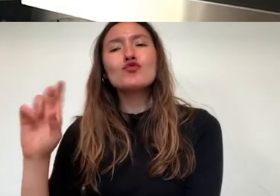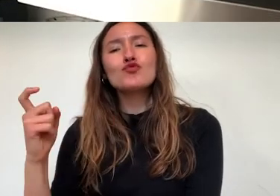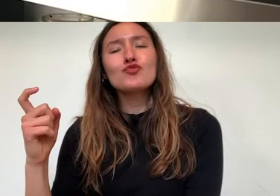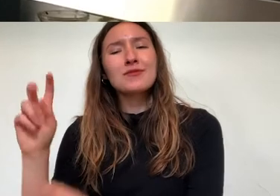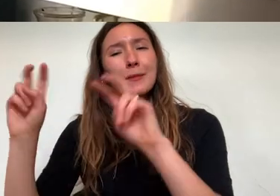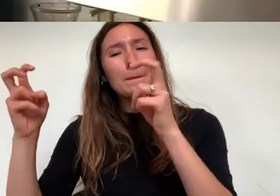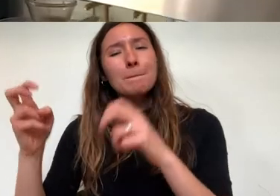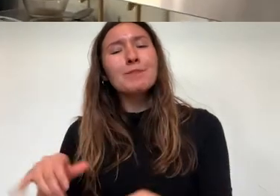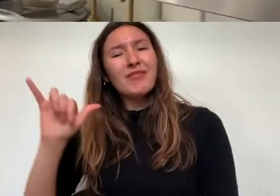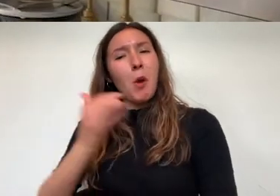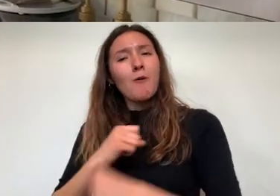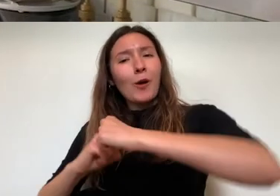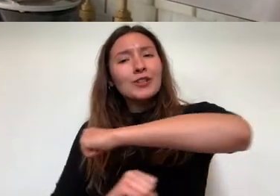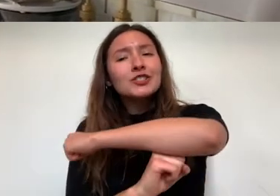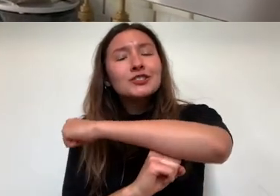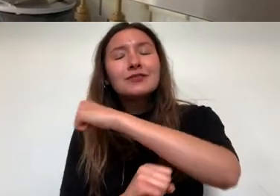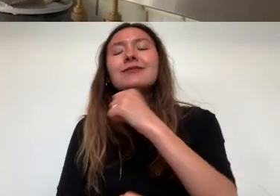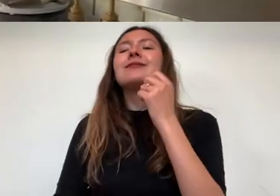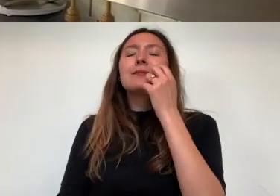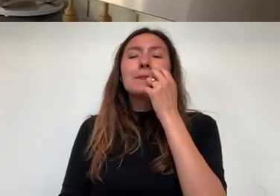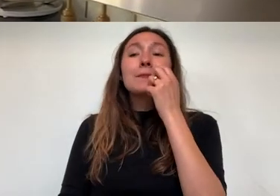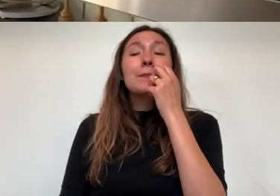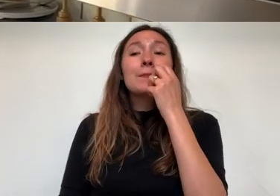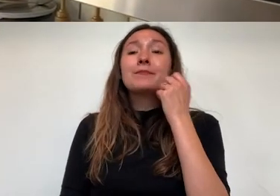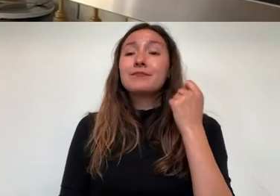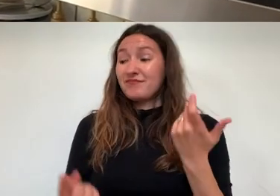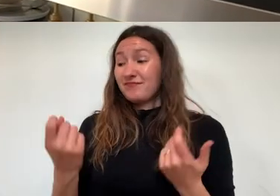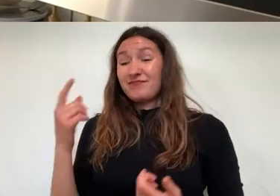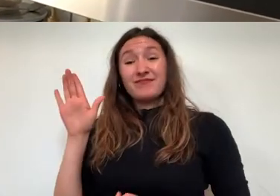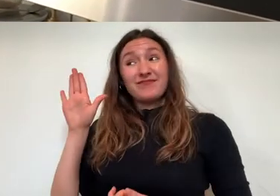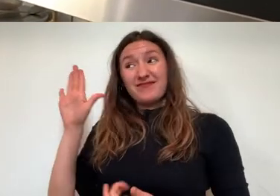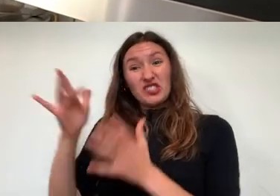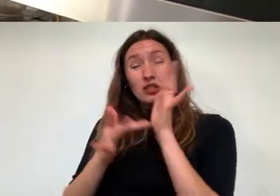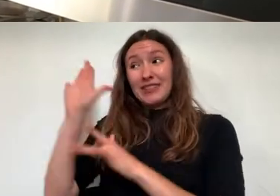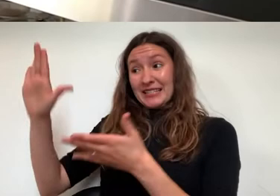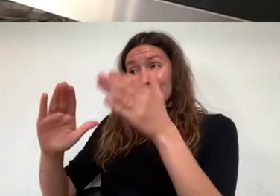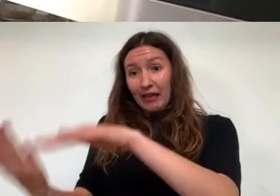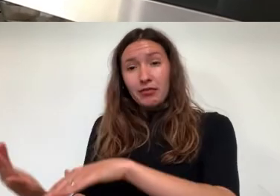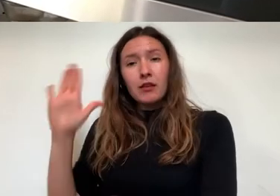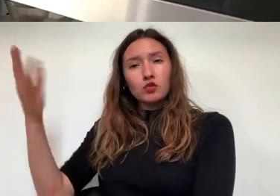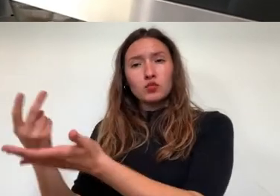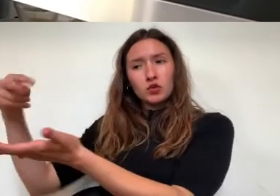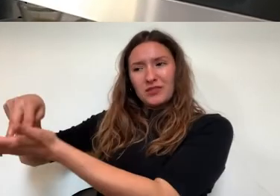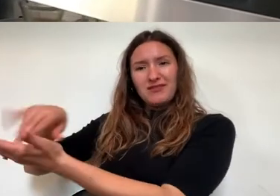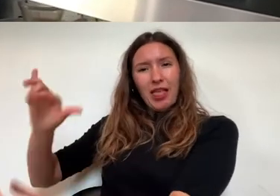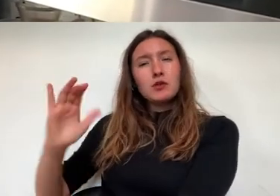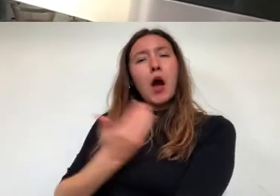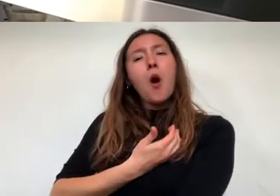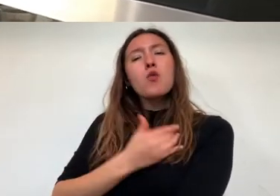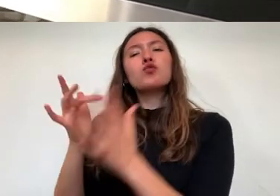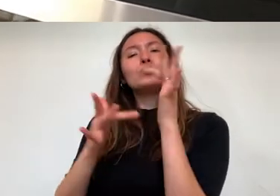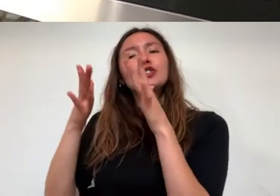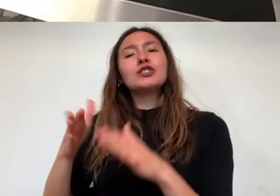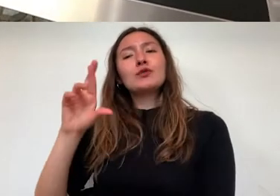amazing. To me, the roux in that is the death and the resurrection of Jesus. That